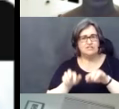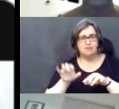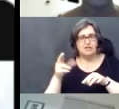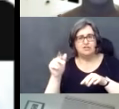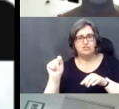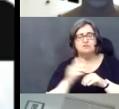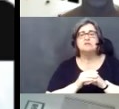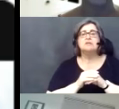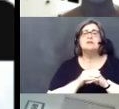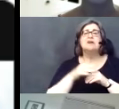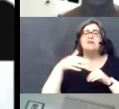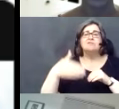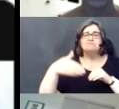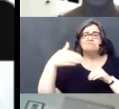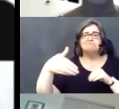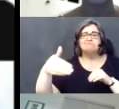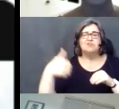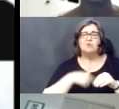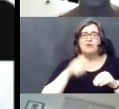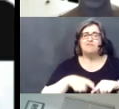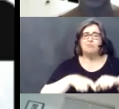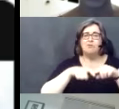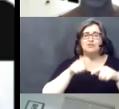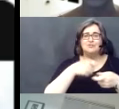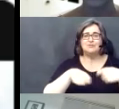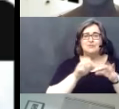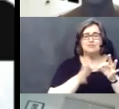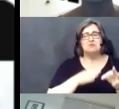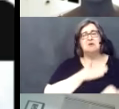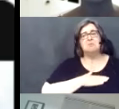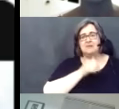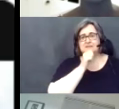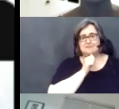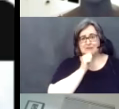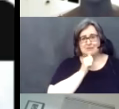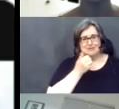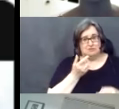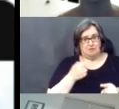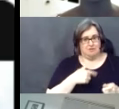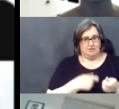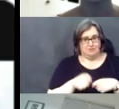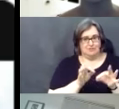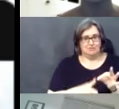to pause to switch out the interpreters. So please bear with us when we do so.